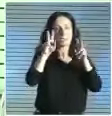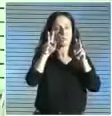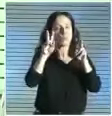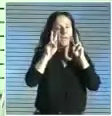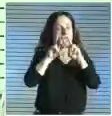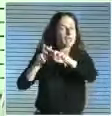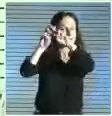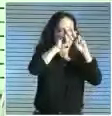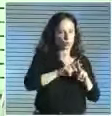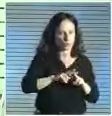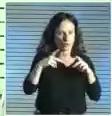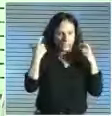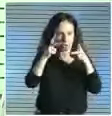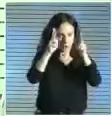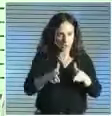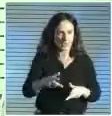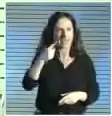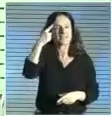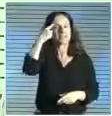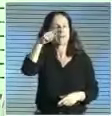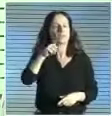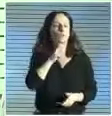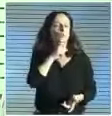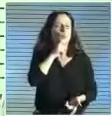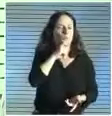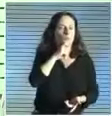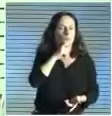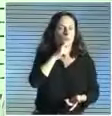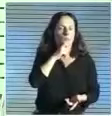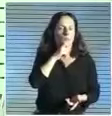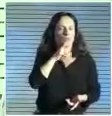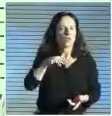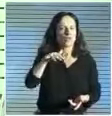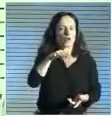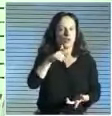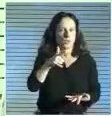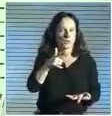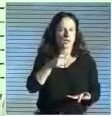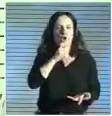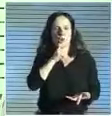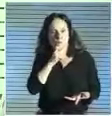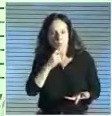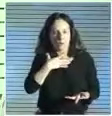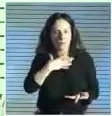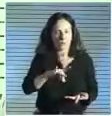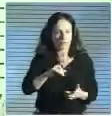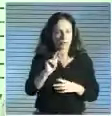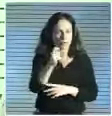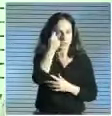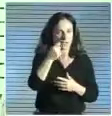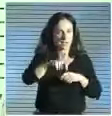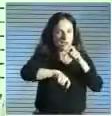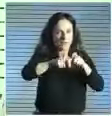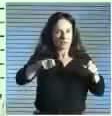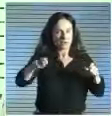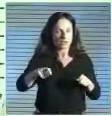convert and how ready are people to actually book sustainable. So that is also going to come and ready to be shared with the world. I think